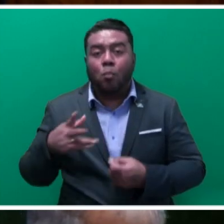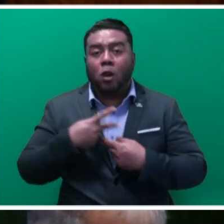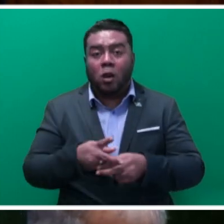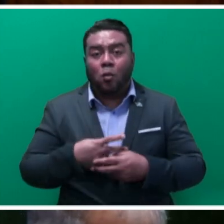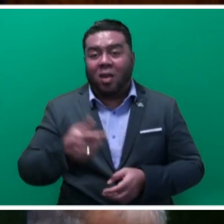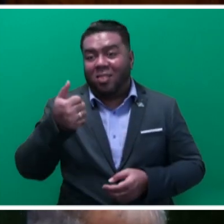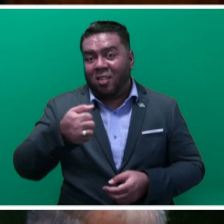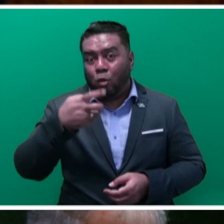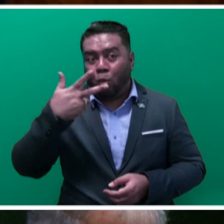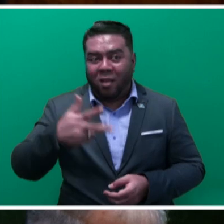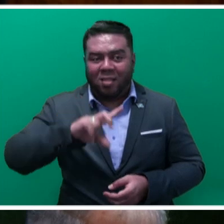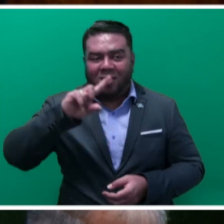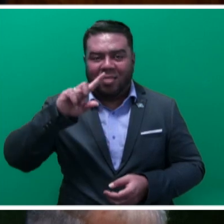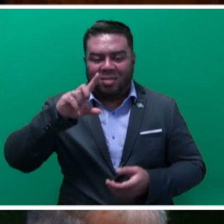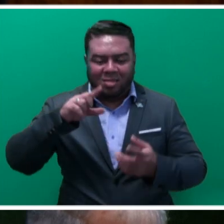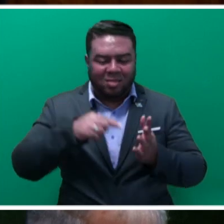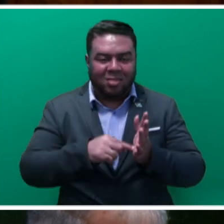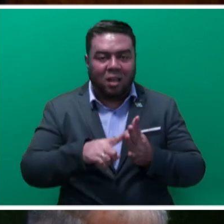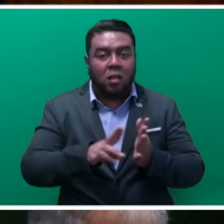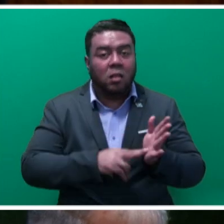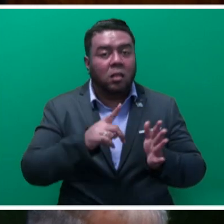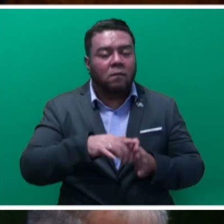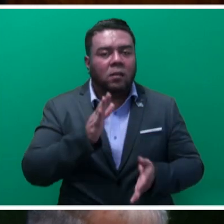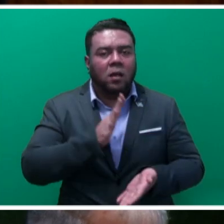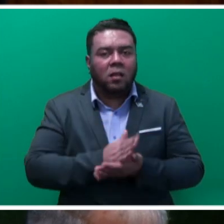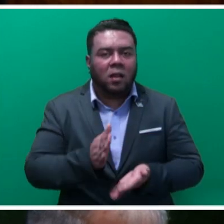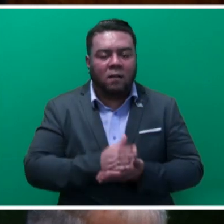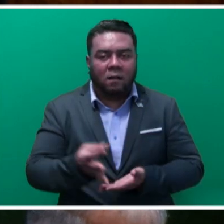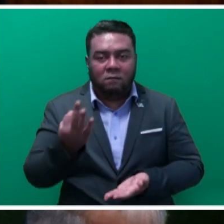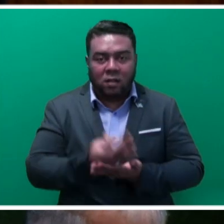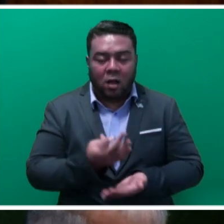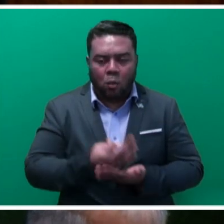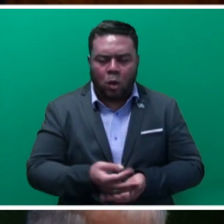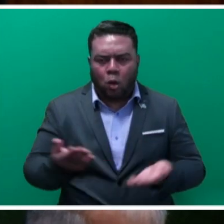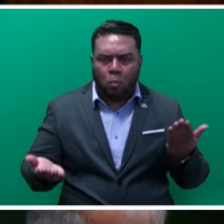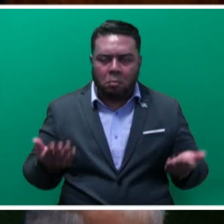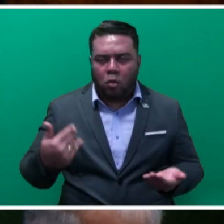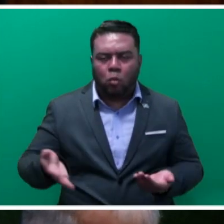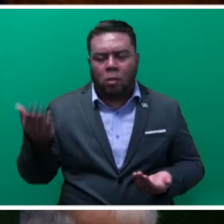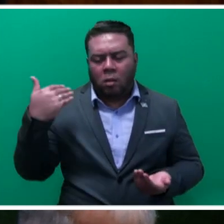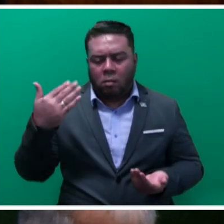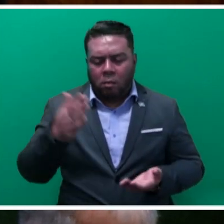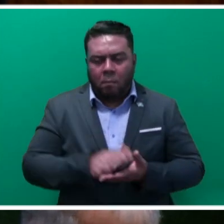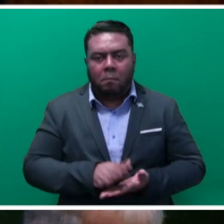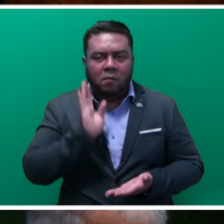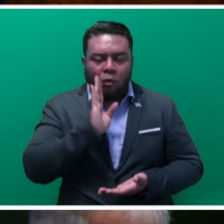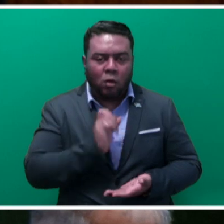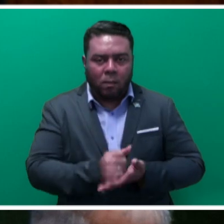to 8 tons of cassava flour per day, as compared to 2 tons per day before the support was